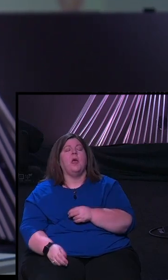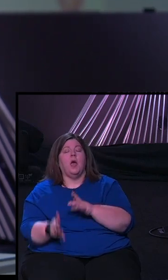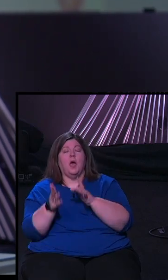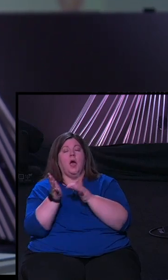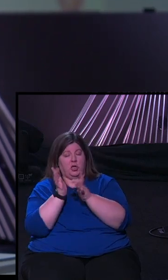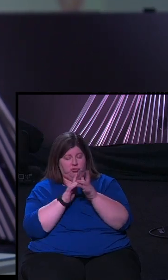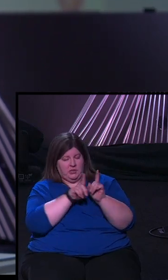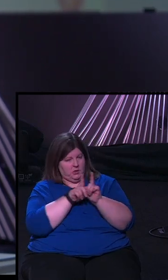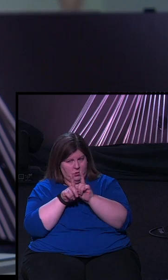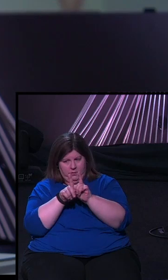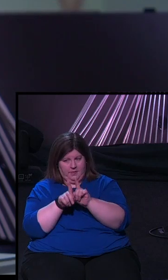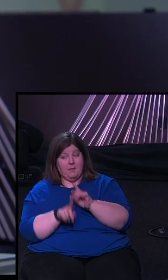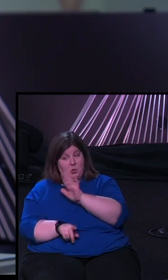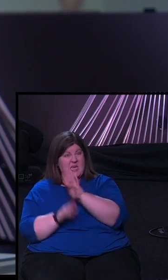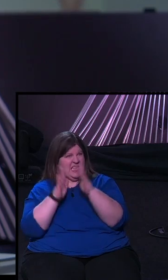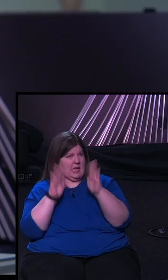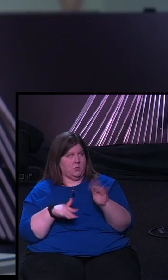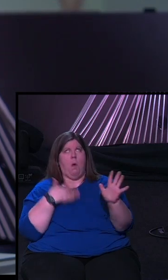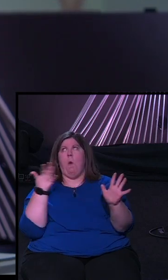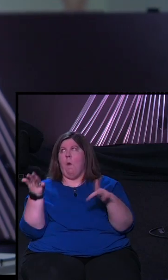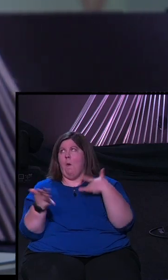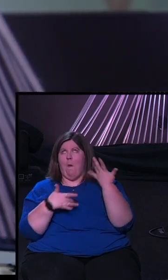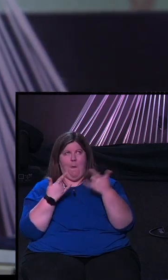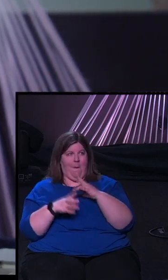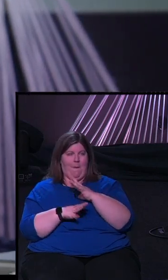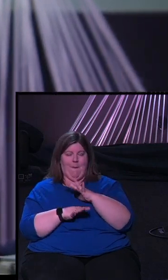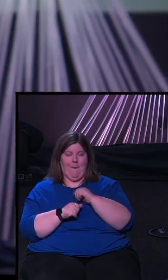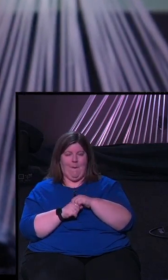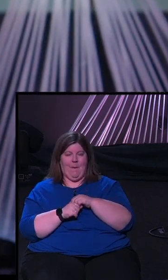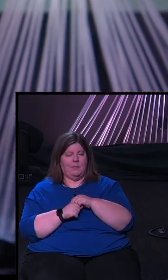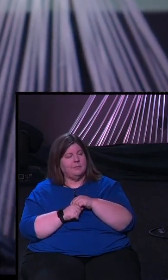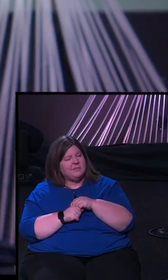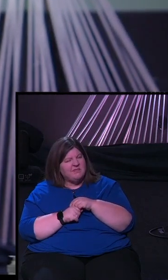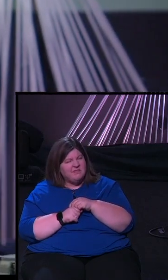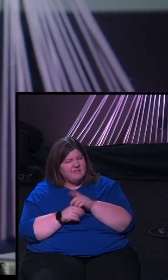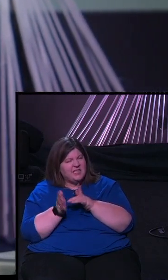his house in great excitement and joy. Why did Jesus pay attention to him?